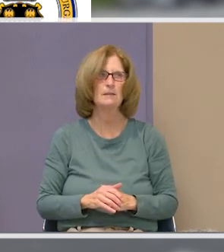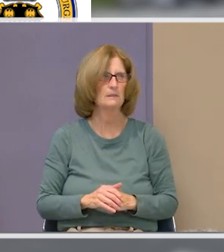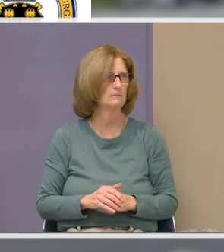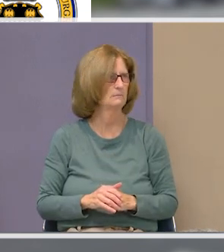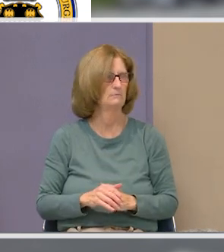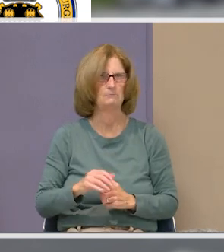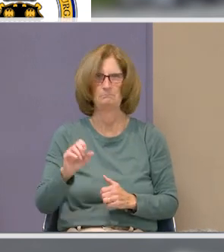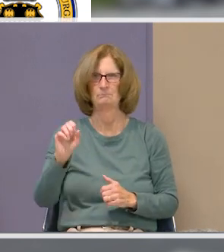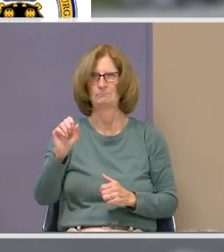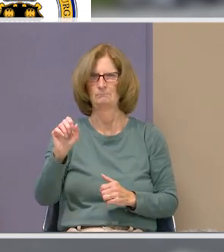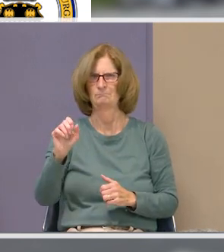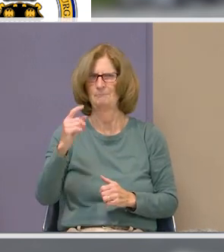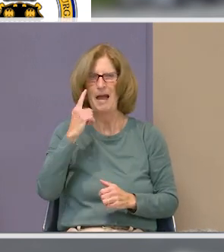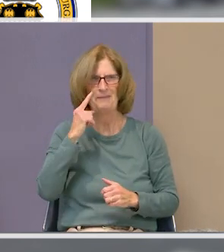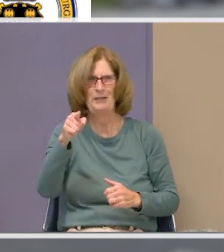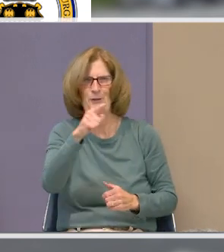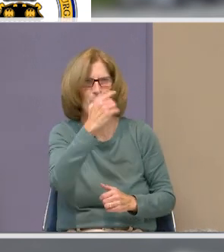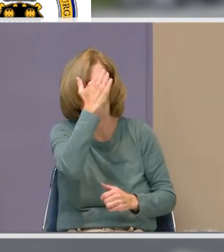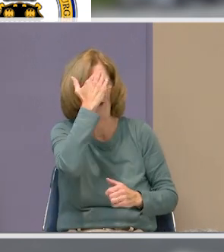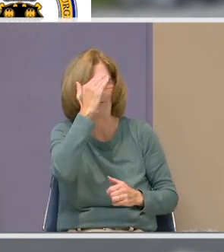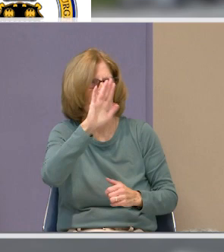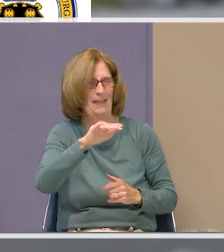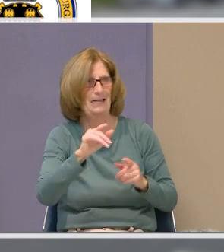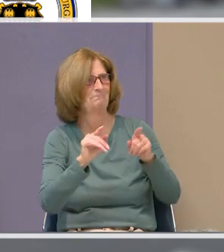yeah, I think you all know the intersection. So